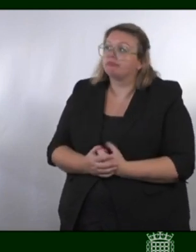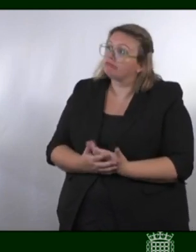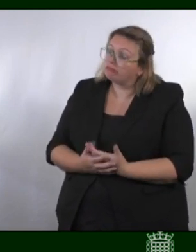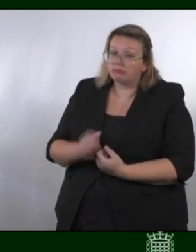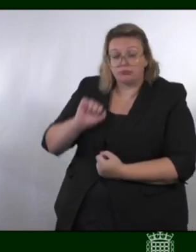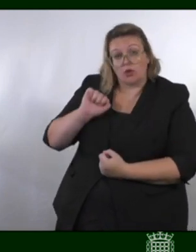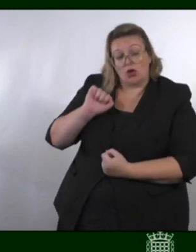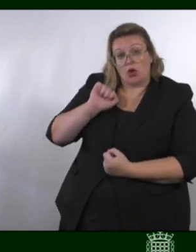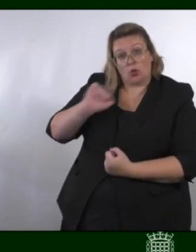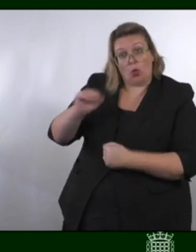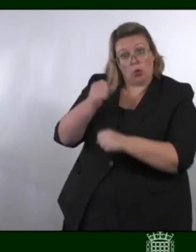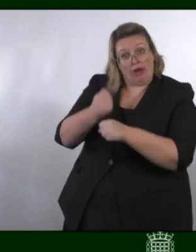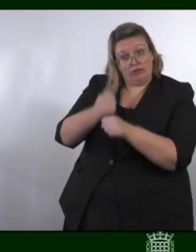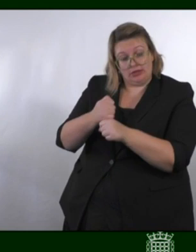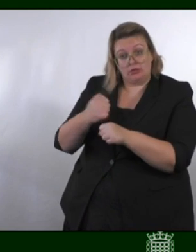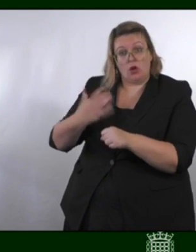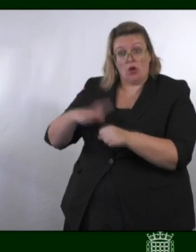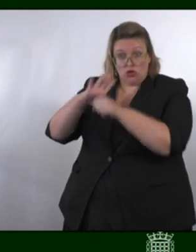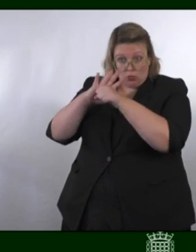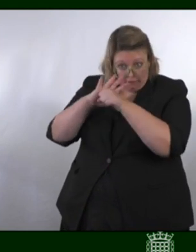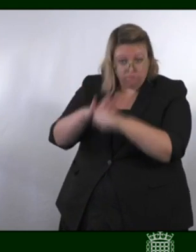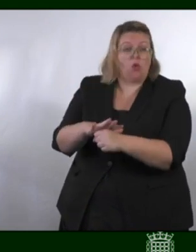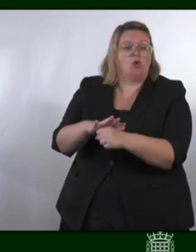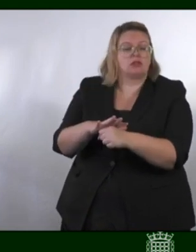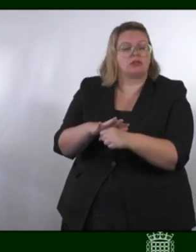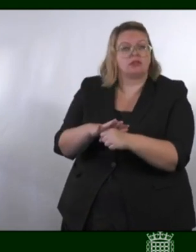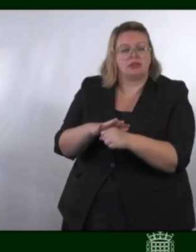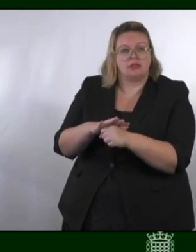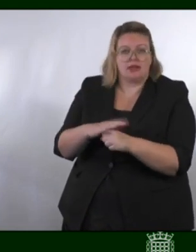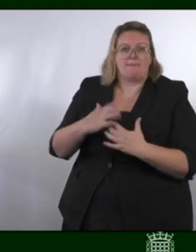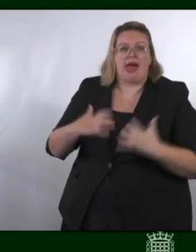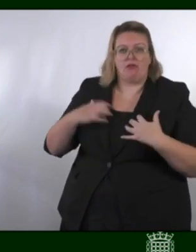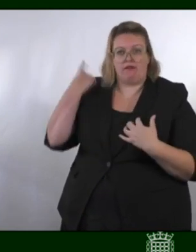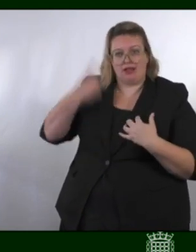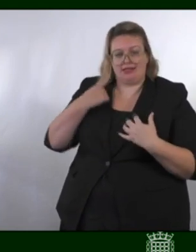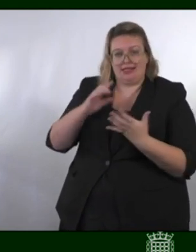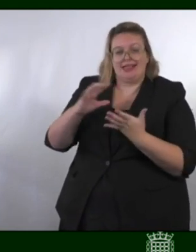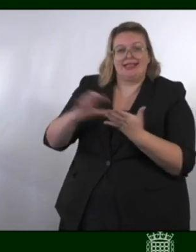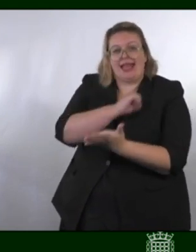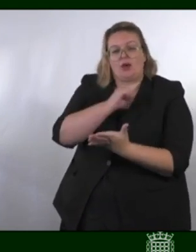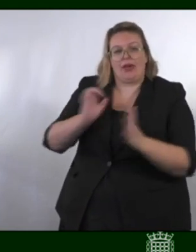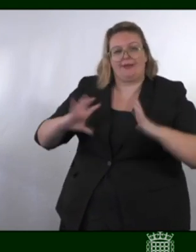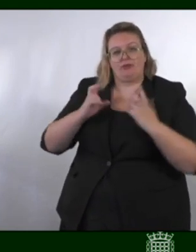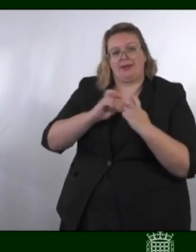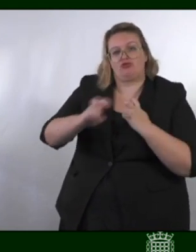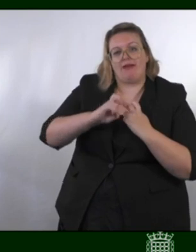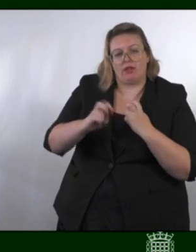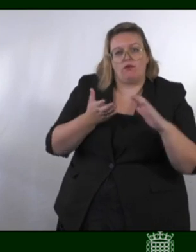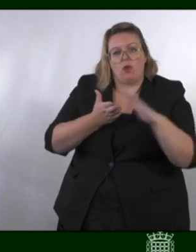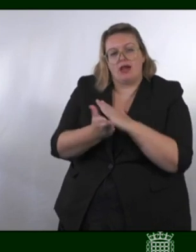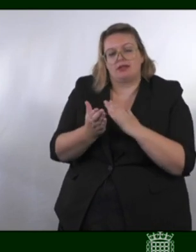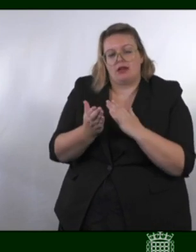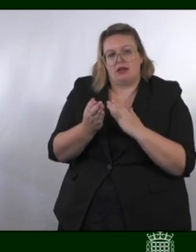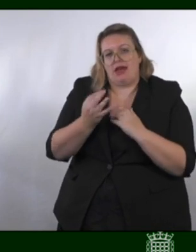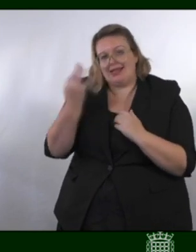the Mayor of London, Sadiq Khan, to remove free travel for under-18s and for holders of the 60-plus travel card in return